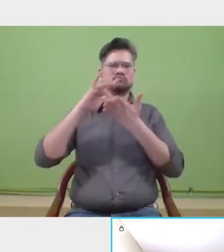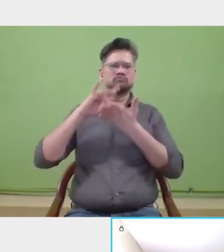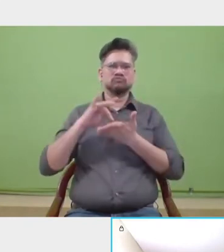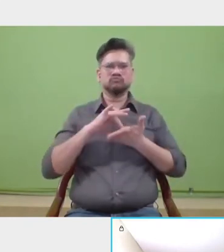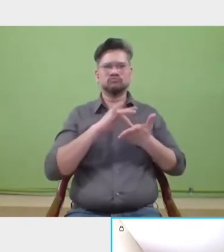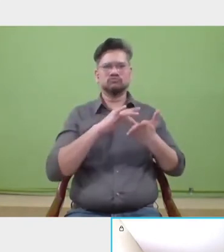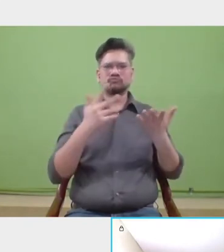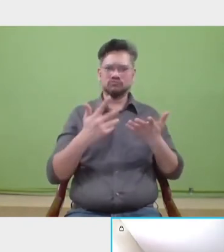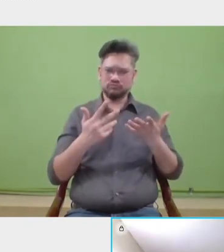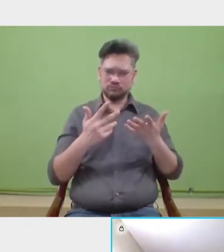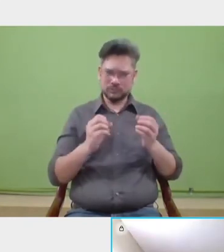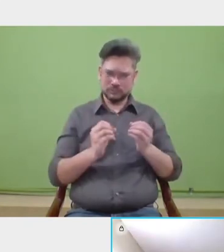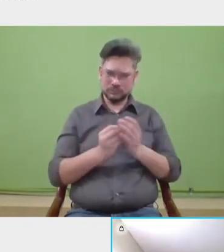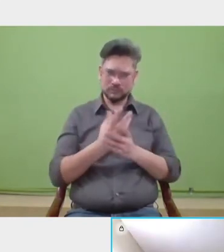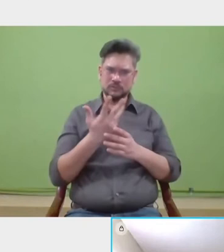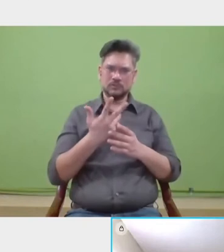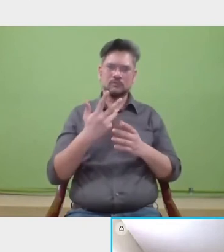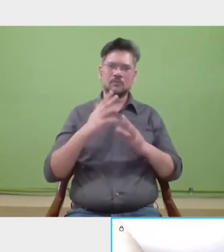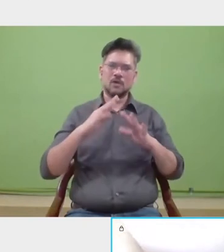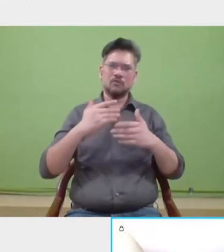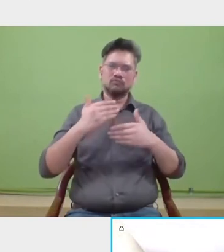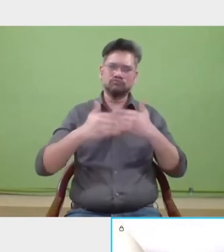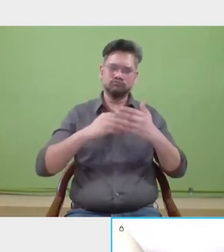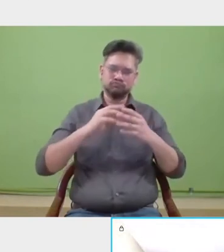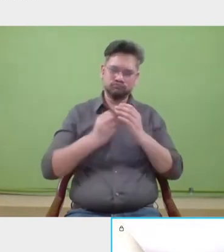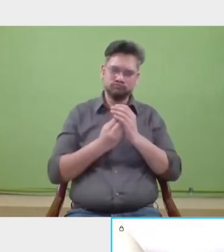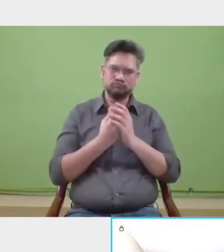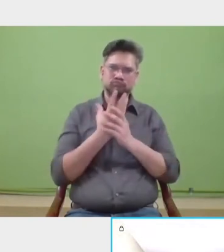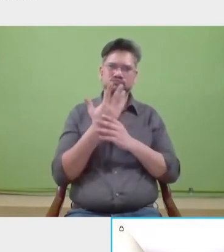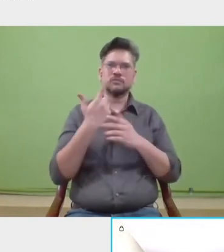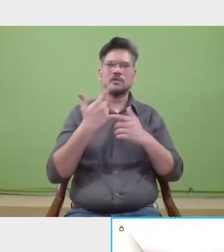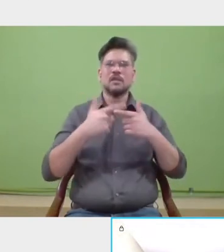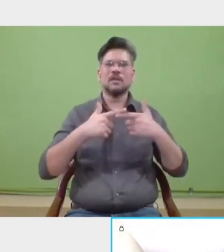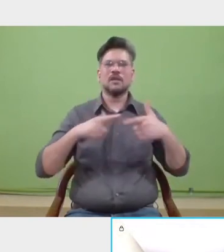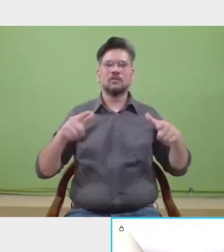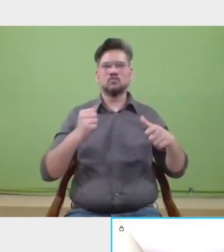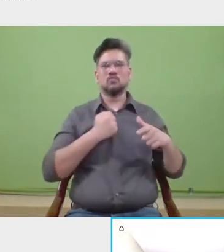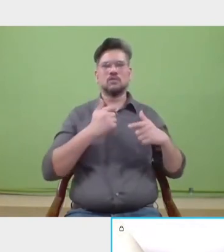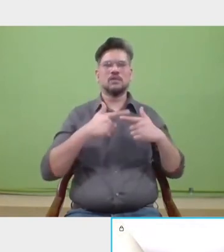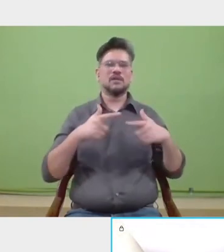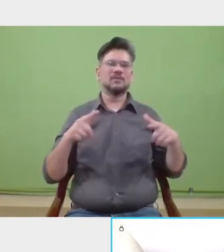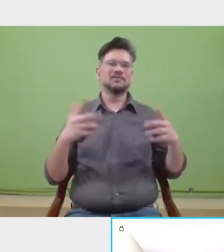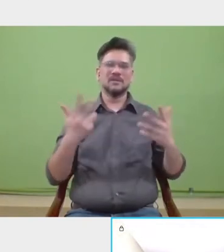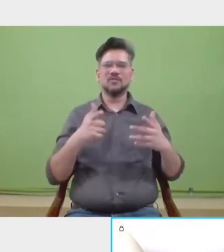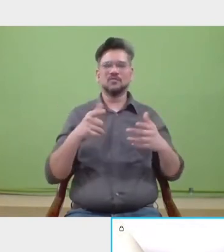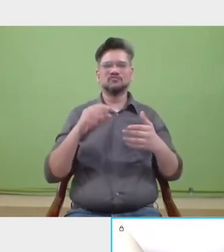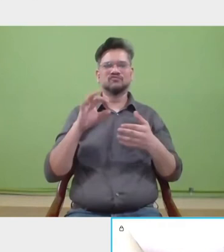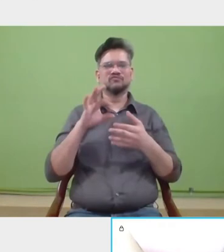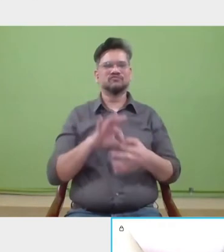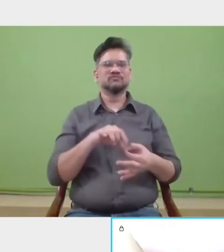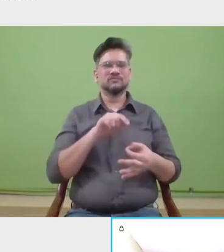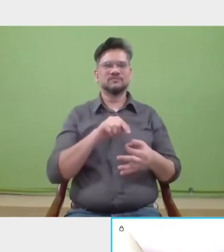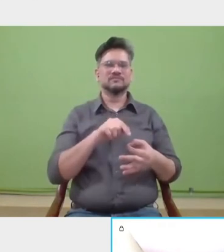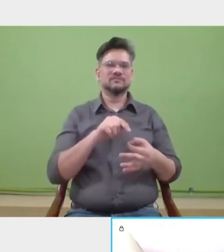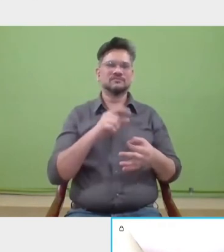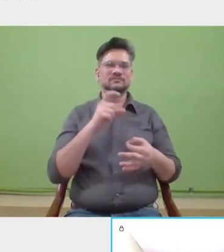how a language becomes language so these things became established in this tradition in the chomskyian tradition okay